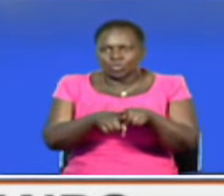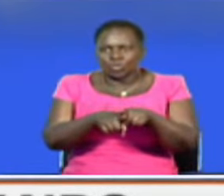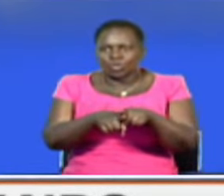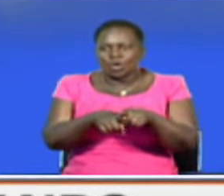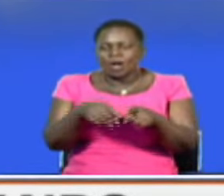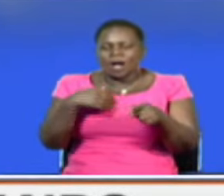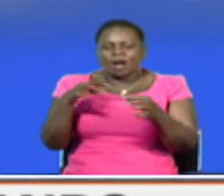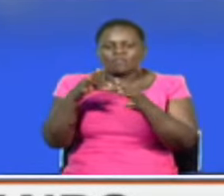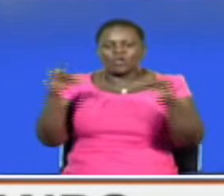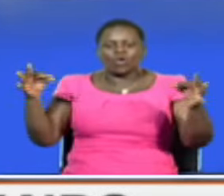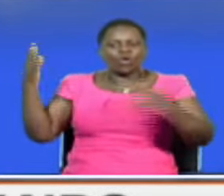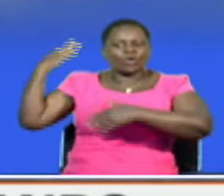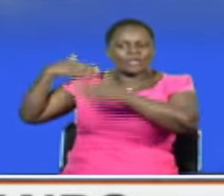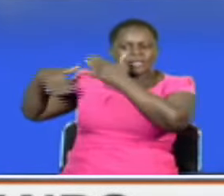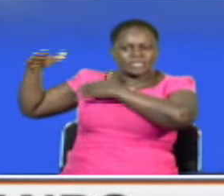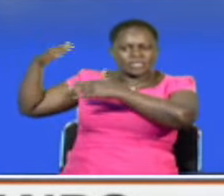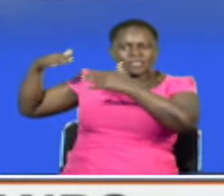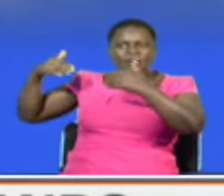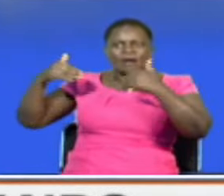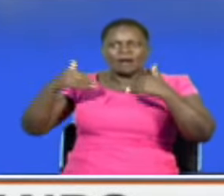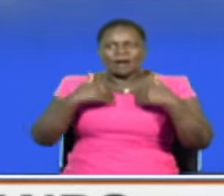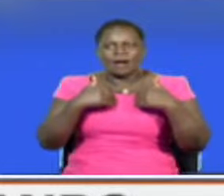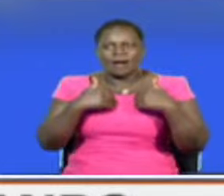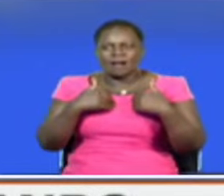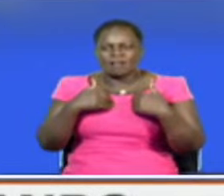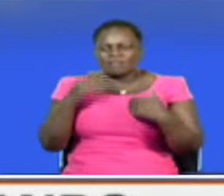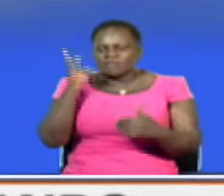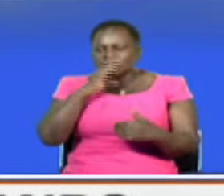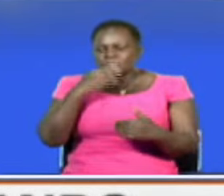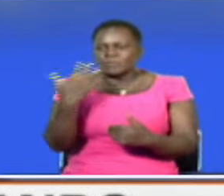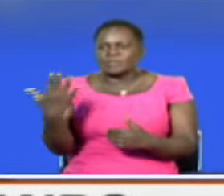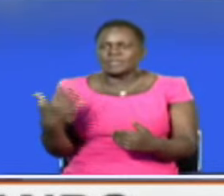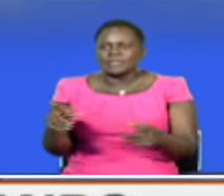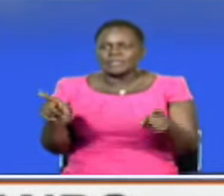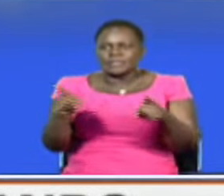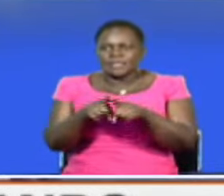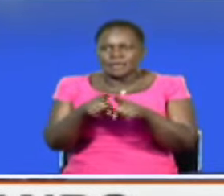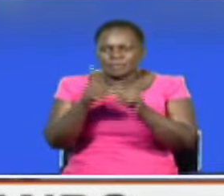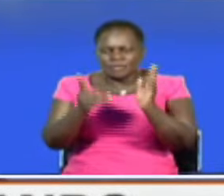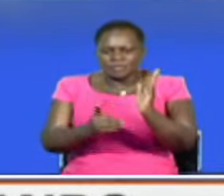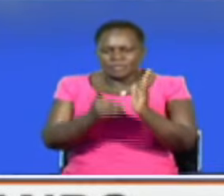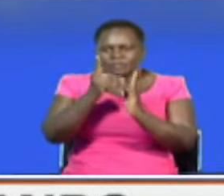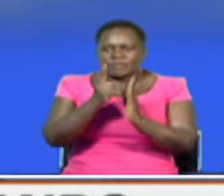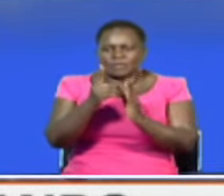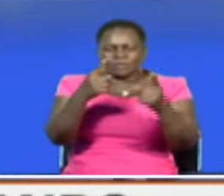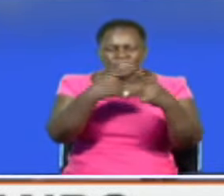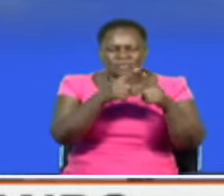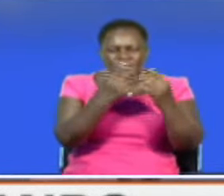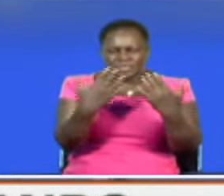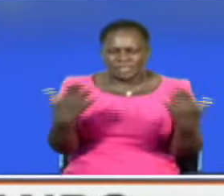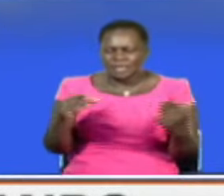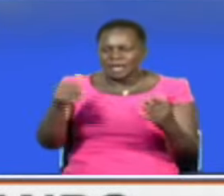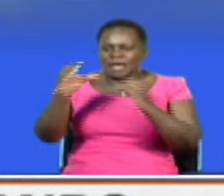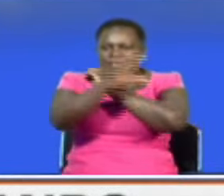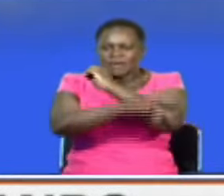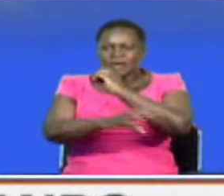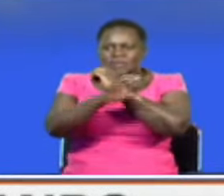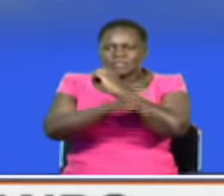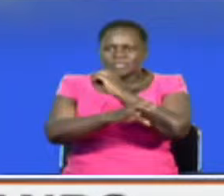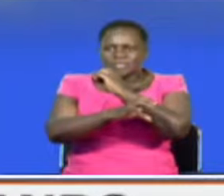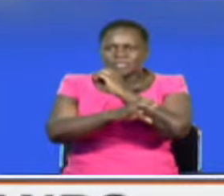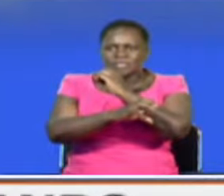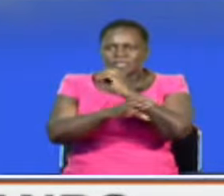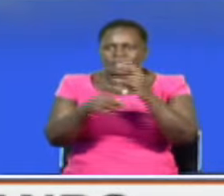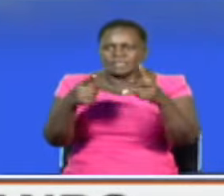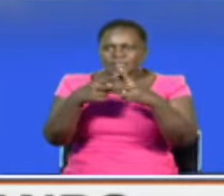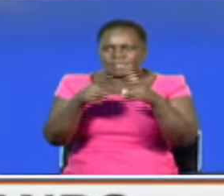long history of handling perishable products. It's also going to develop further as other countries around us